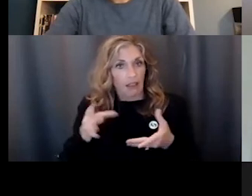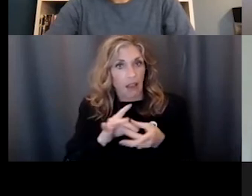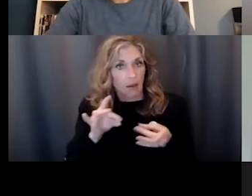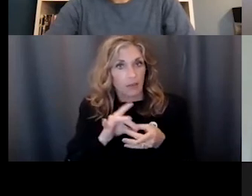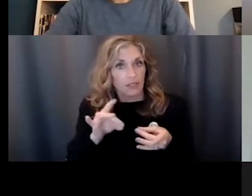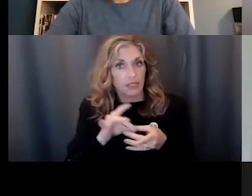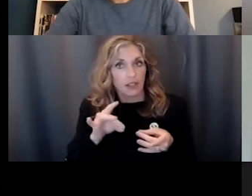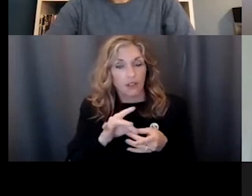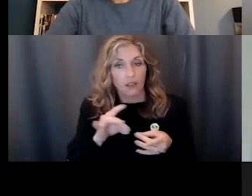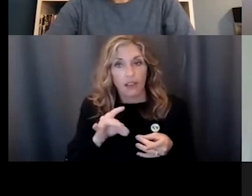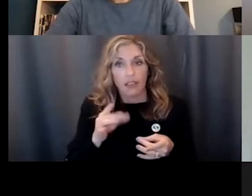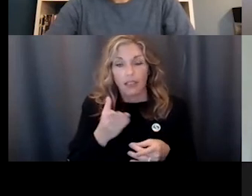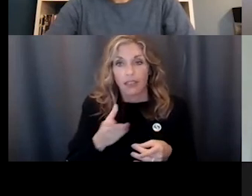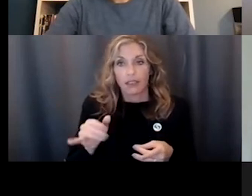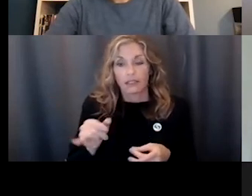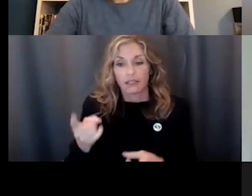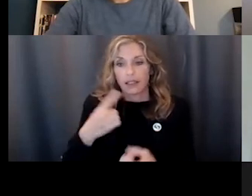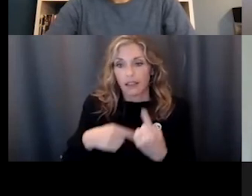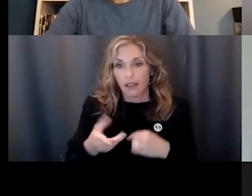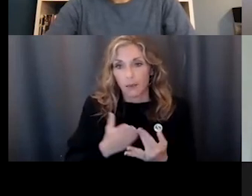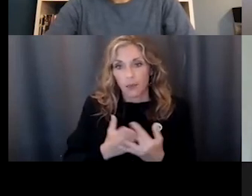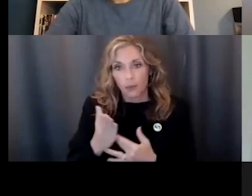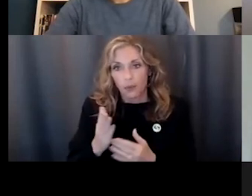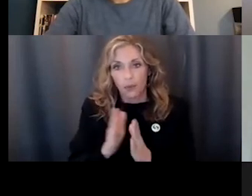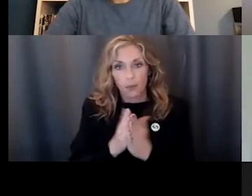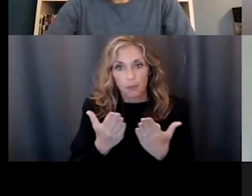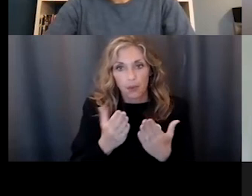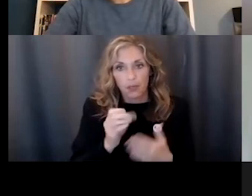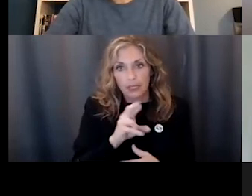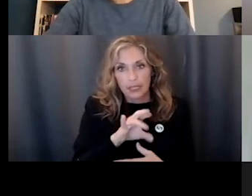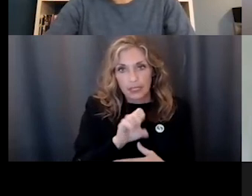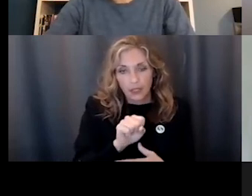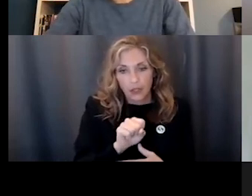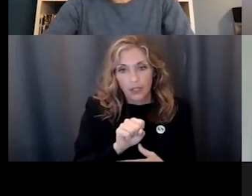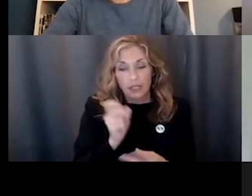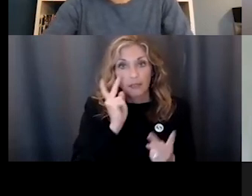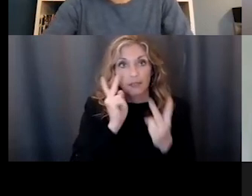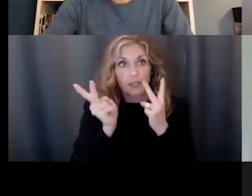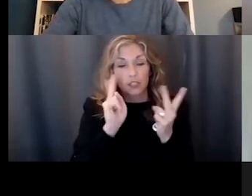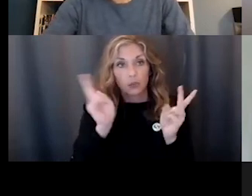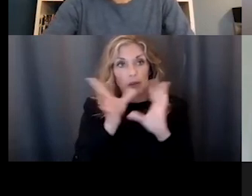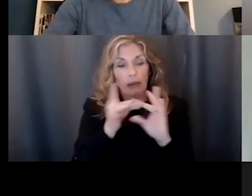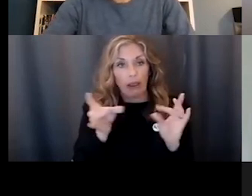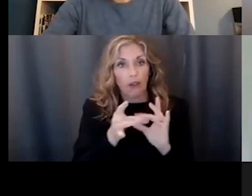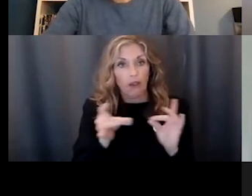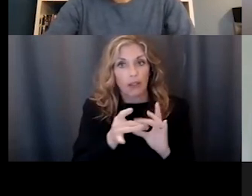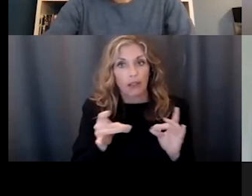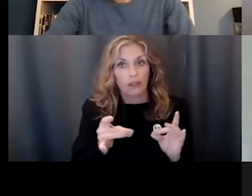naturally from the book series, having visual narratives a part of it. But what's blown my mind is